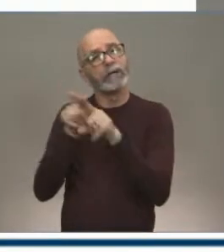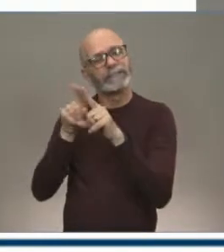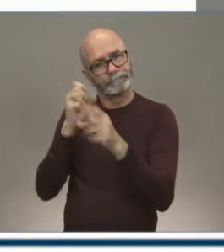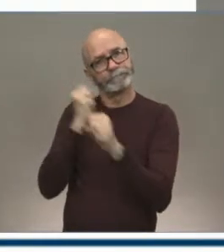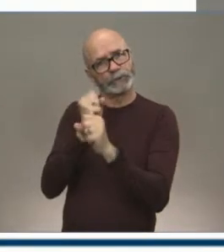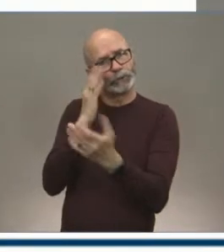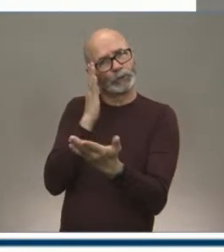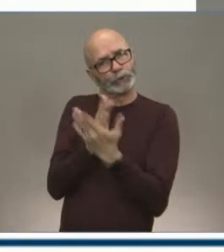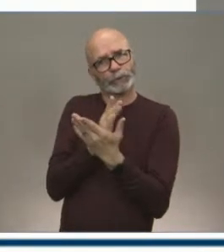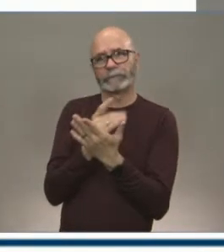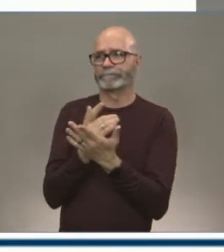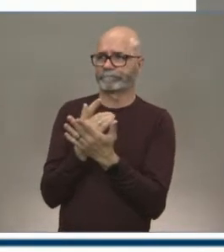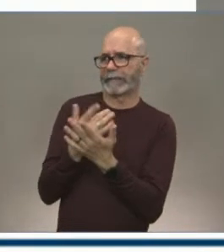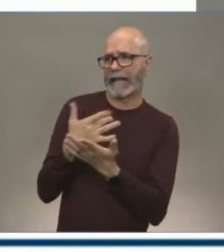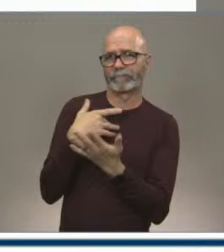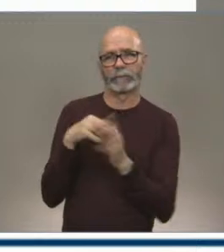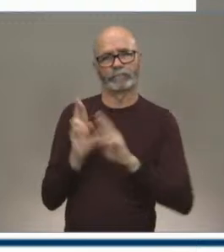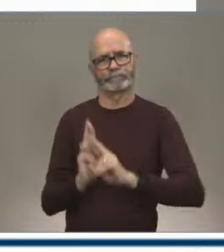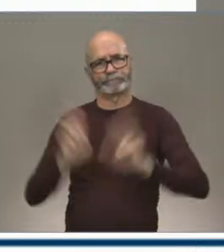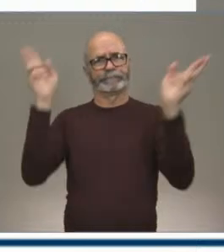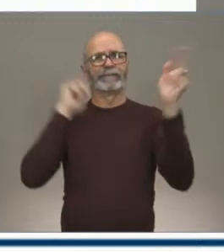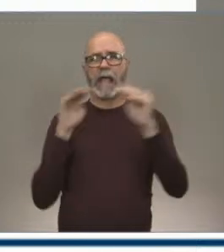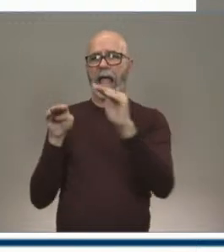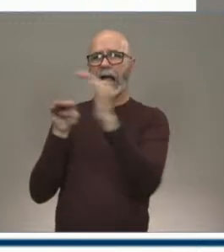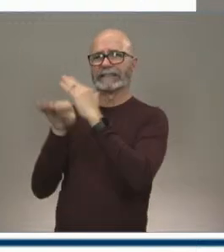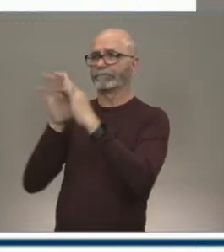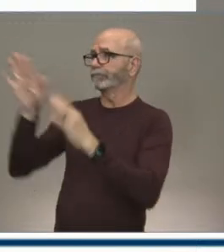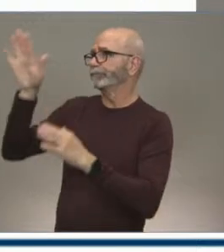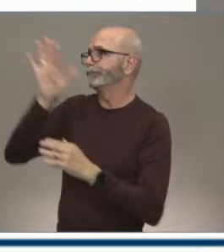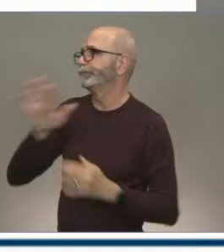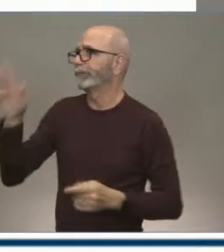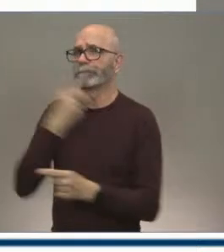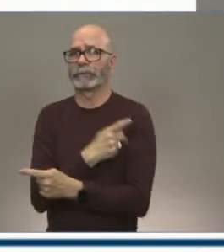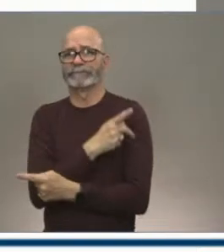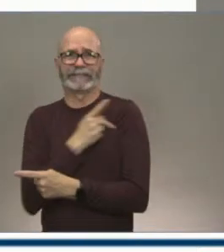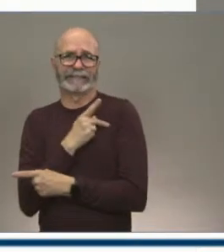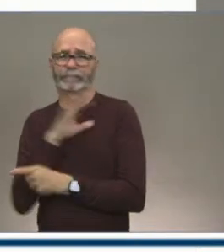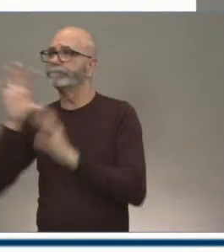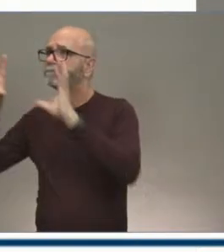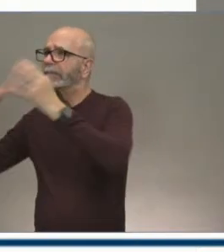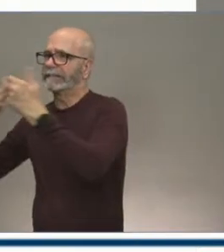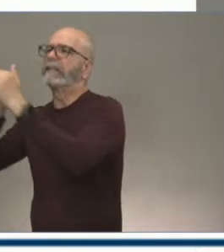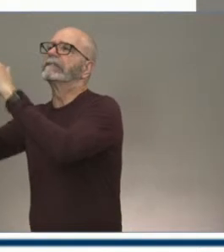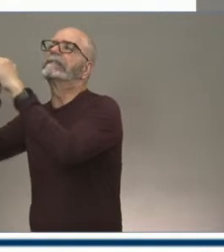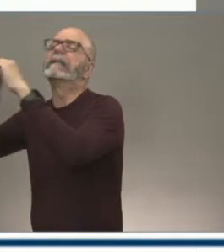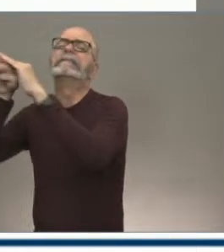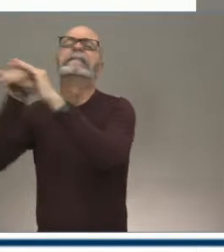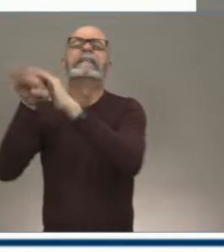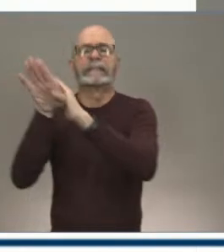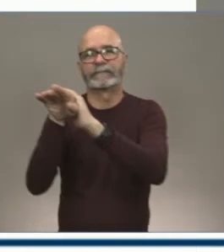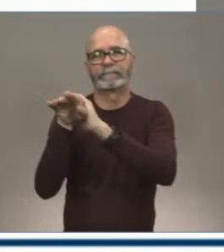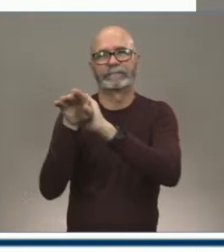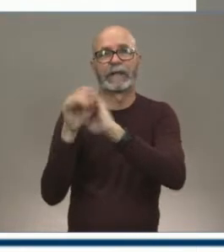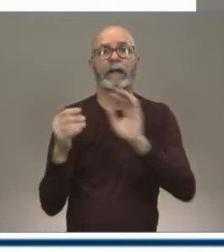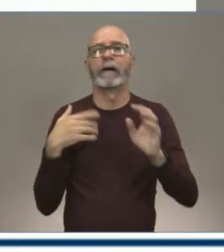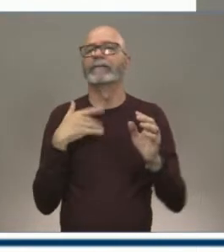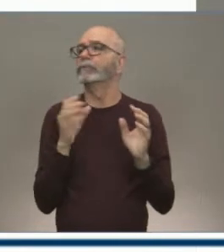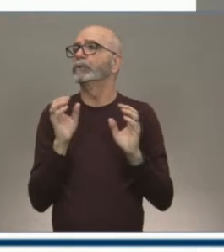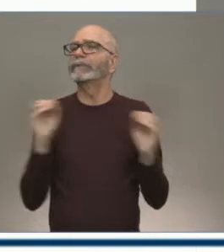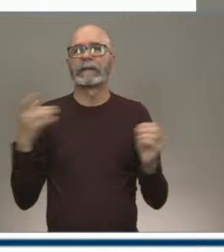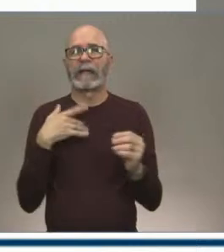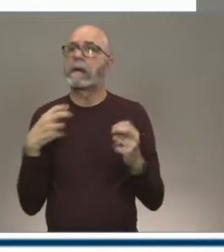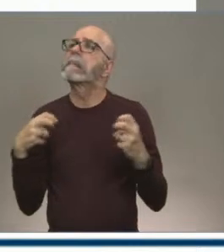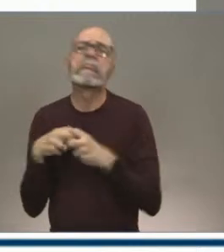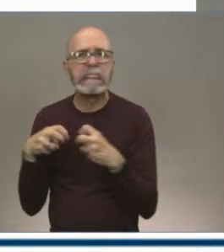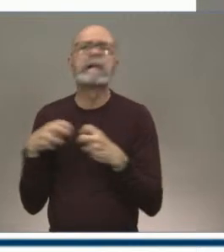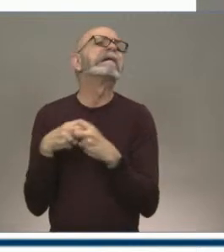access across the whole province. And the way they're spread out is nobody has any difficulty getting